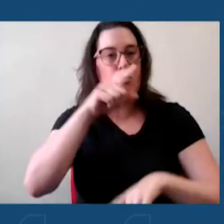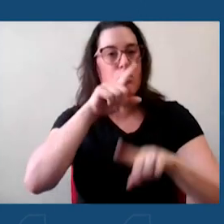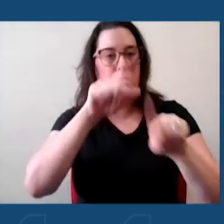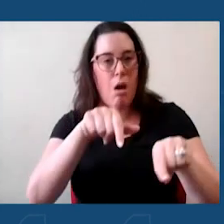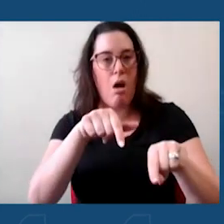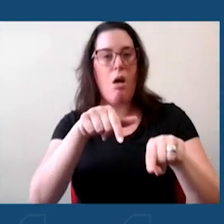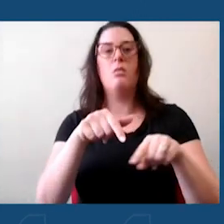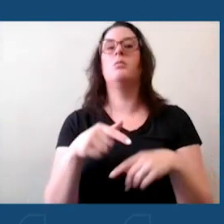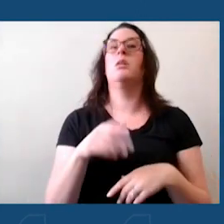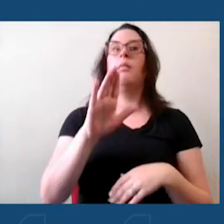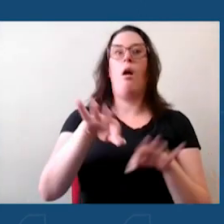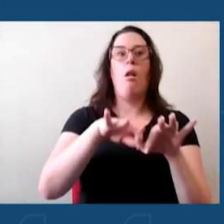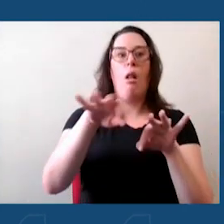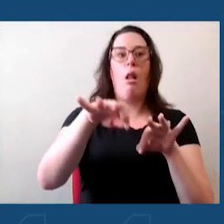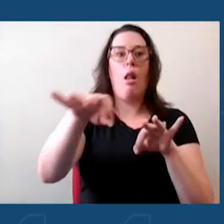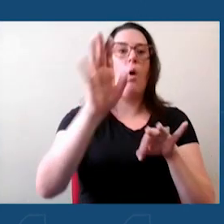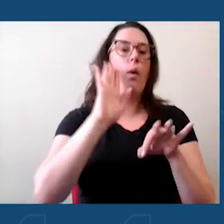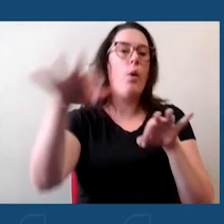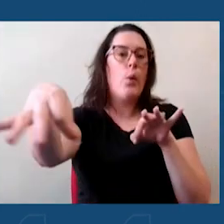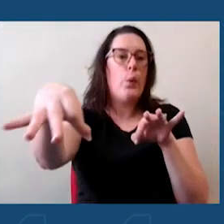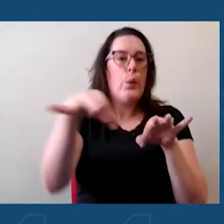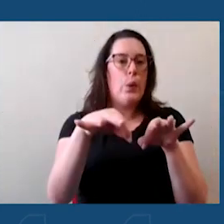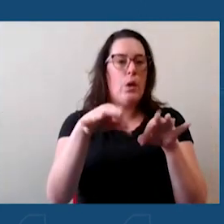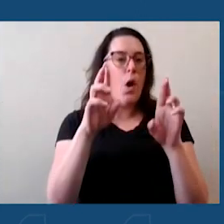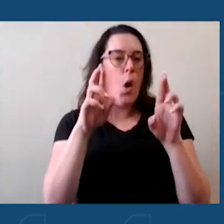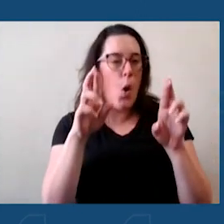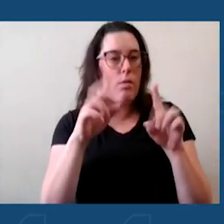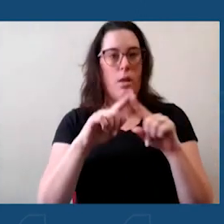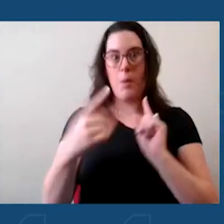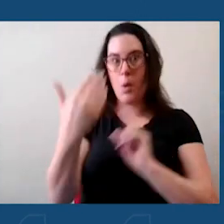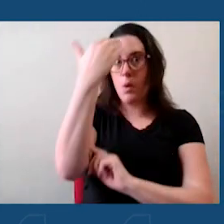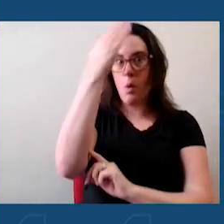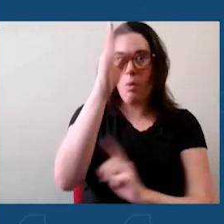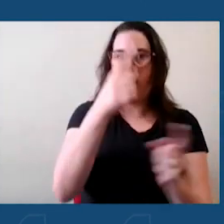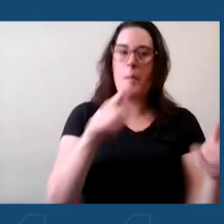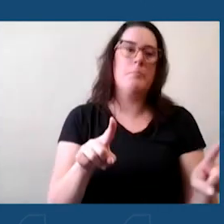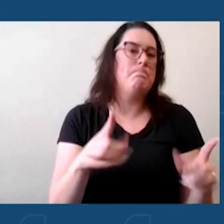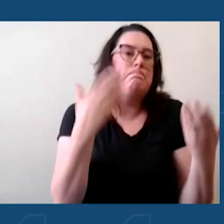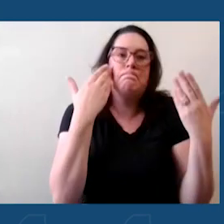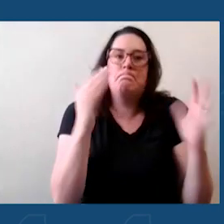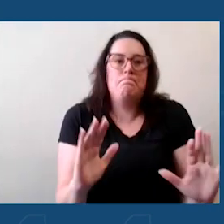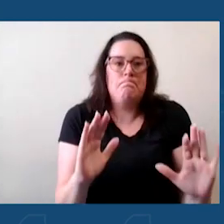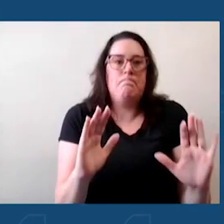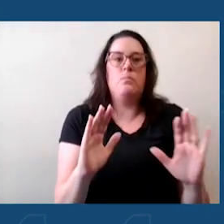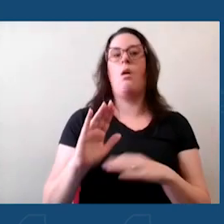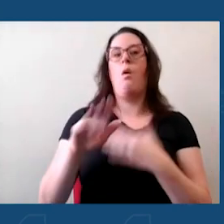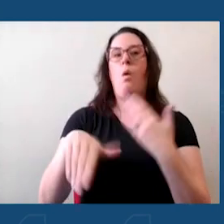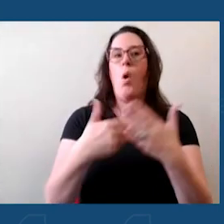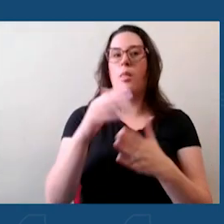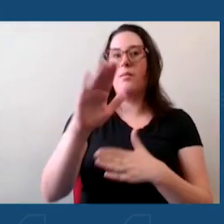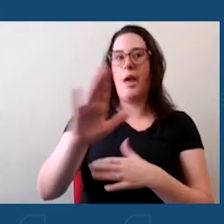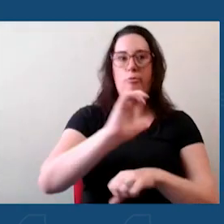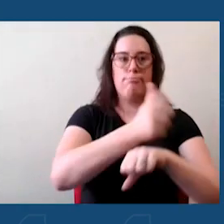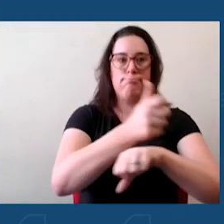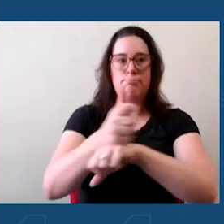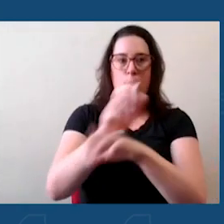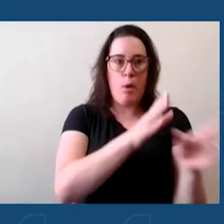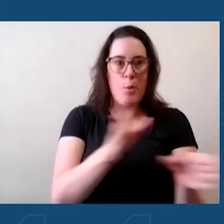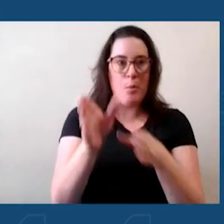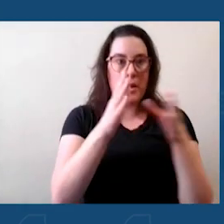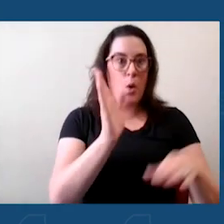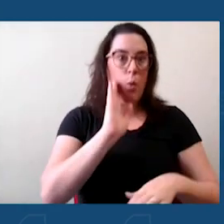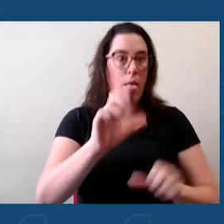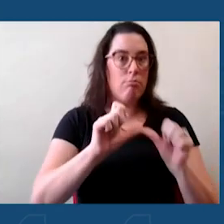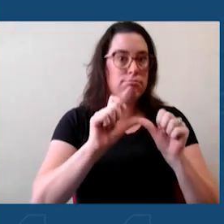long-term impact, but we don't know that. We don't know just yet of how resilient all those measures are and whether they're going to be operationalized in a